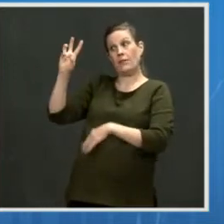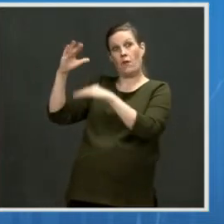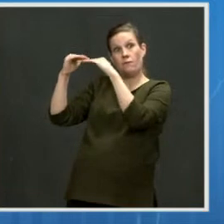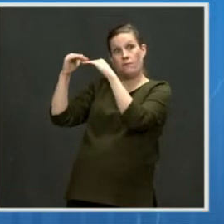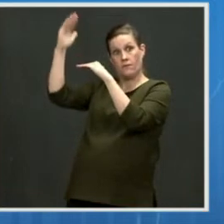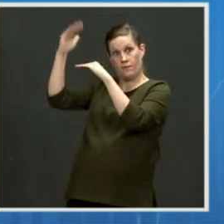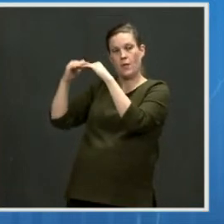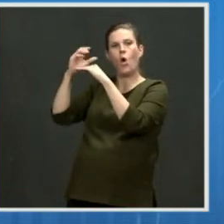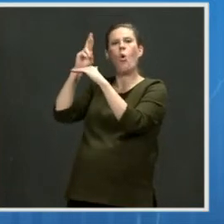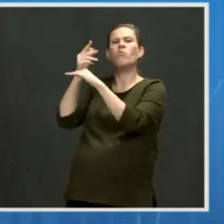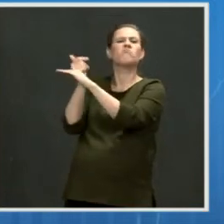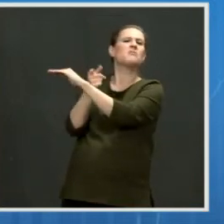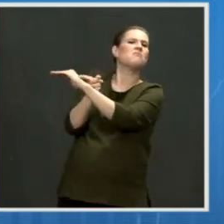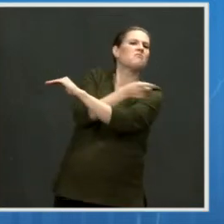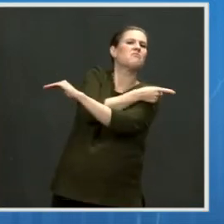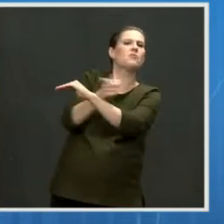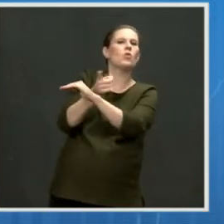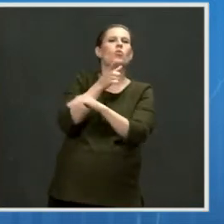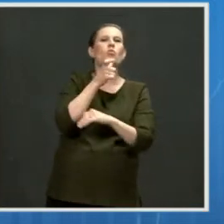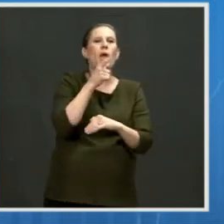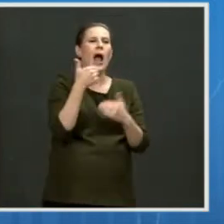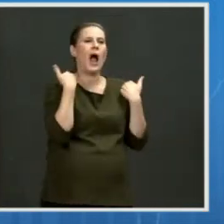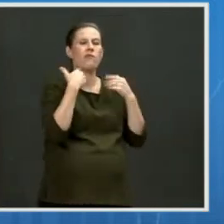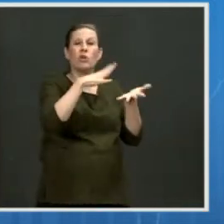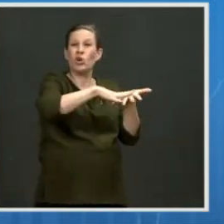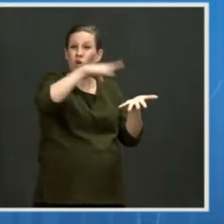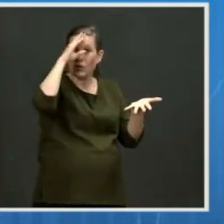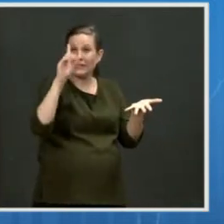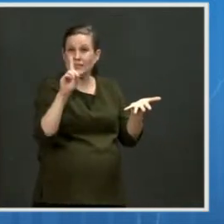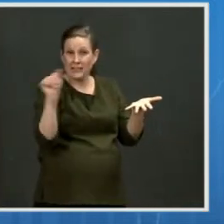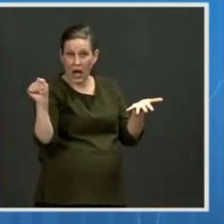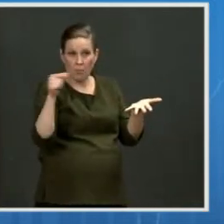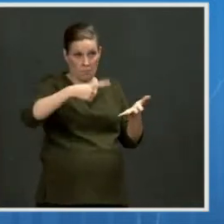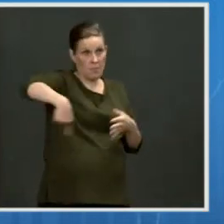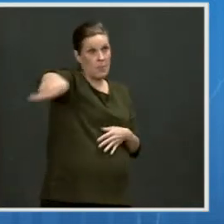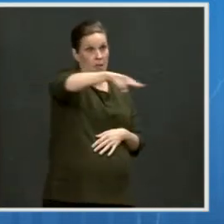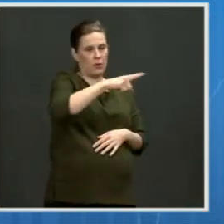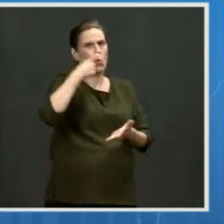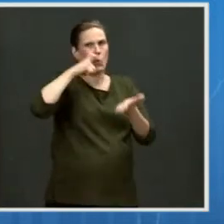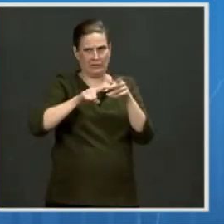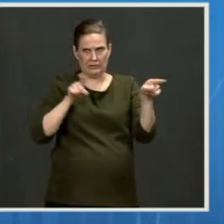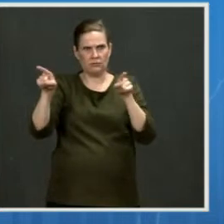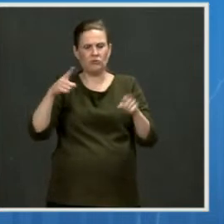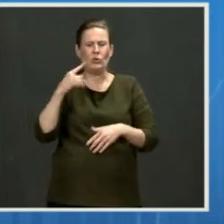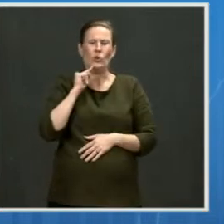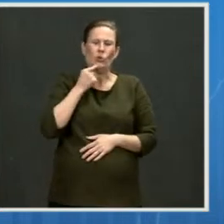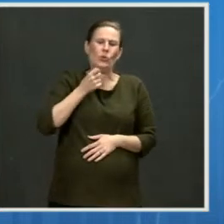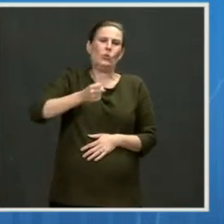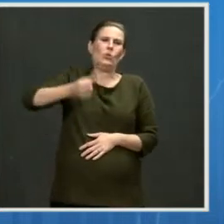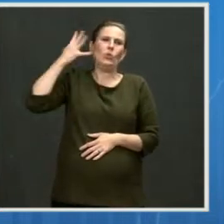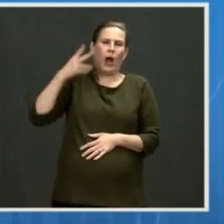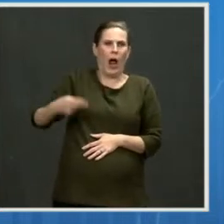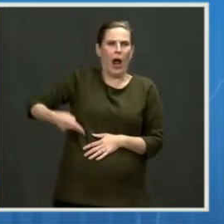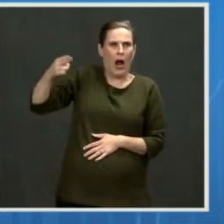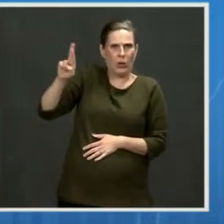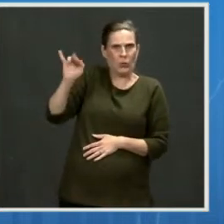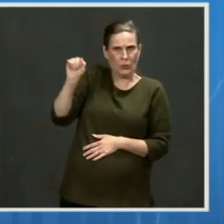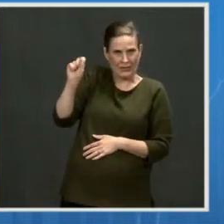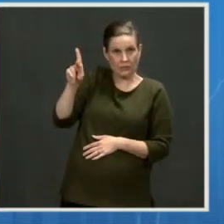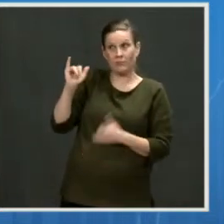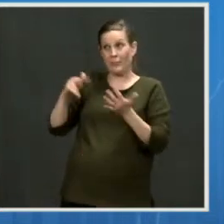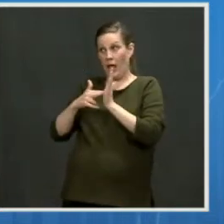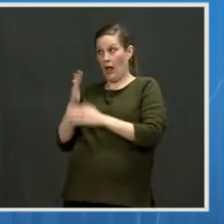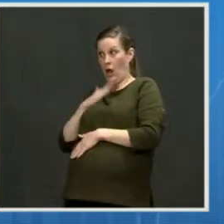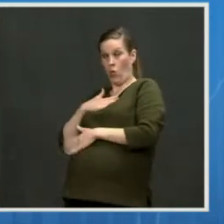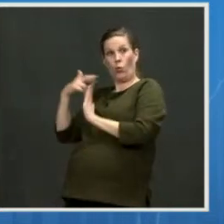disability. We know these populations are at high risk for severe COVID-19 disease, and this guidance will help center administrators and staff